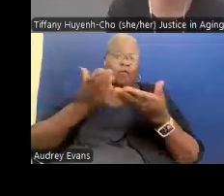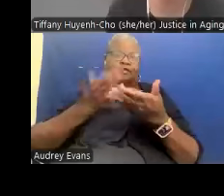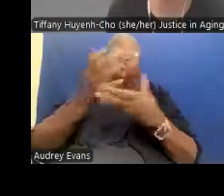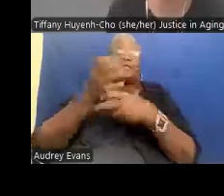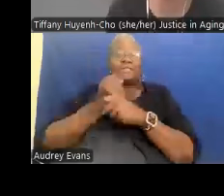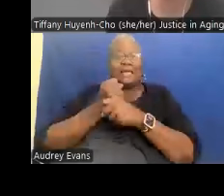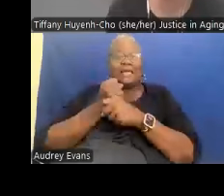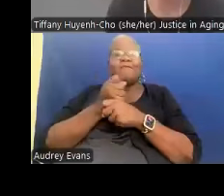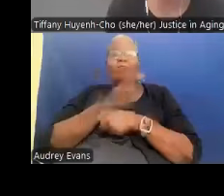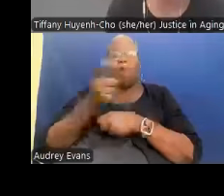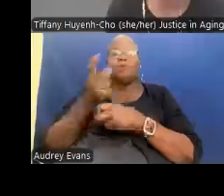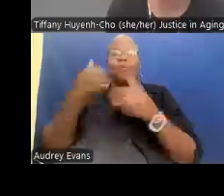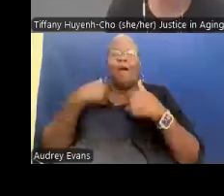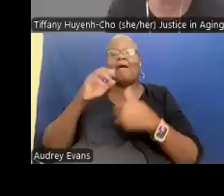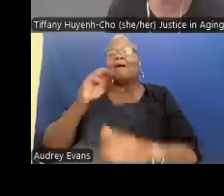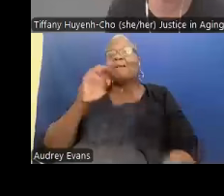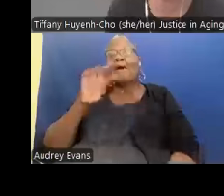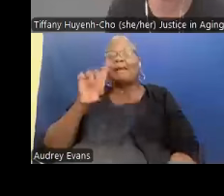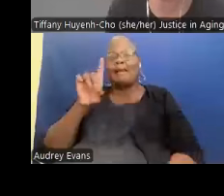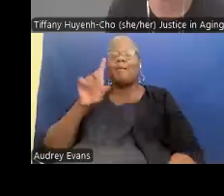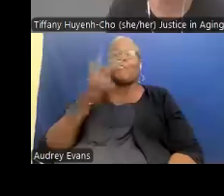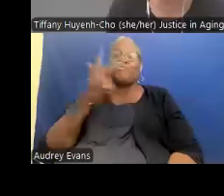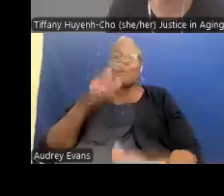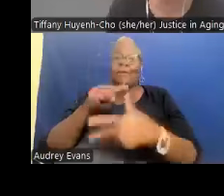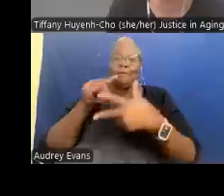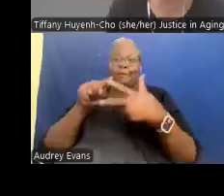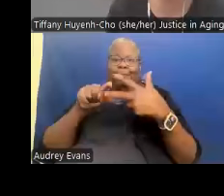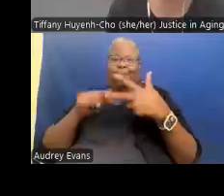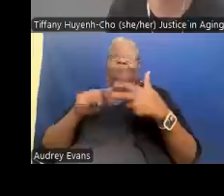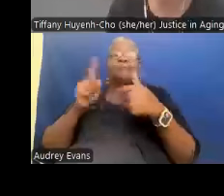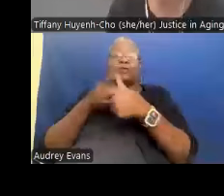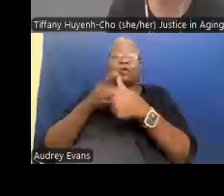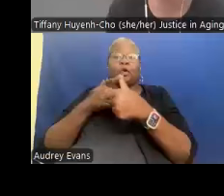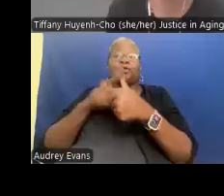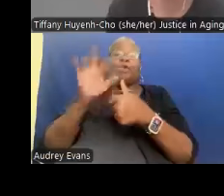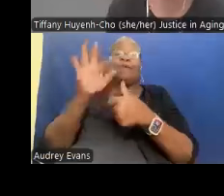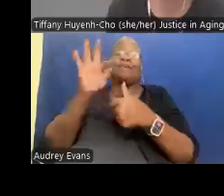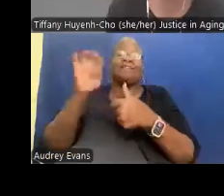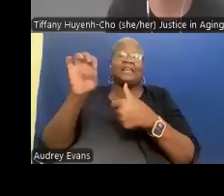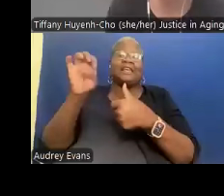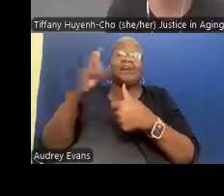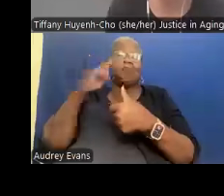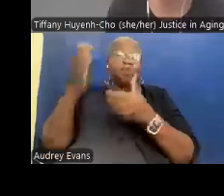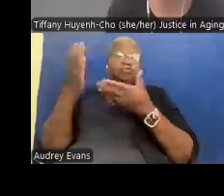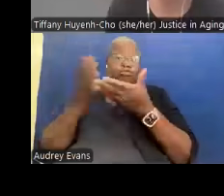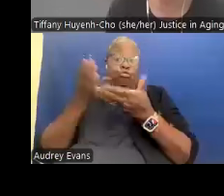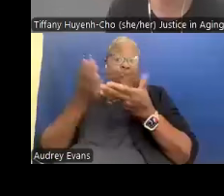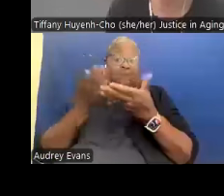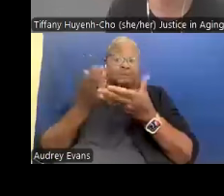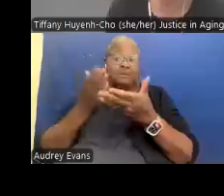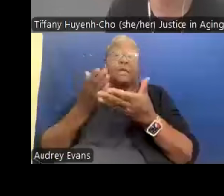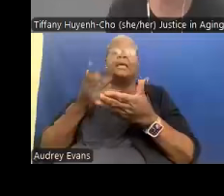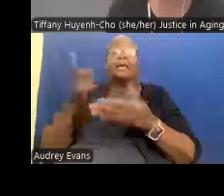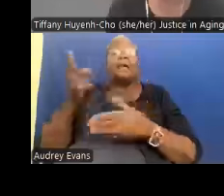Medicaid enrollees. And there are 3 main systems. The first is fee-for-service. And in fee-for-service, the